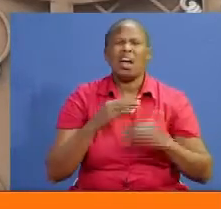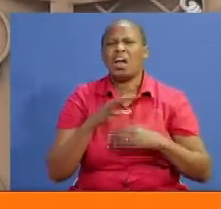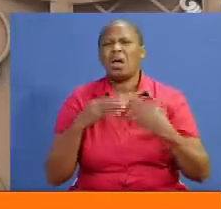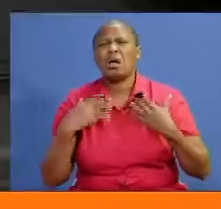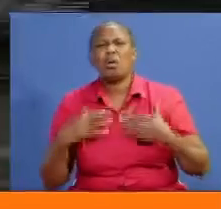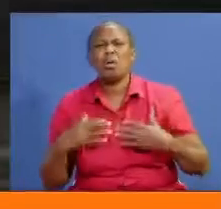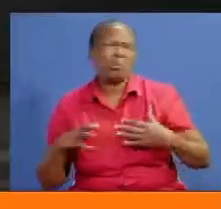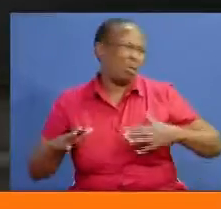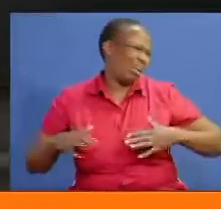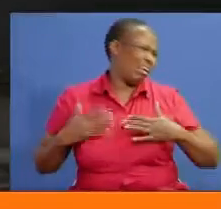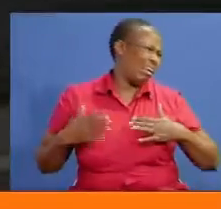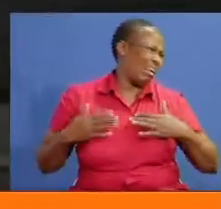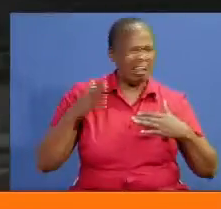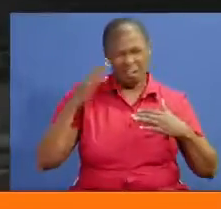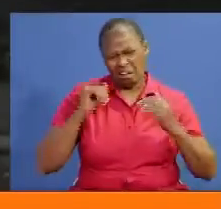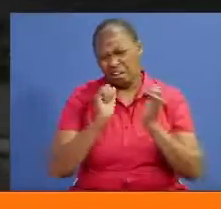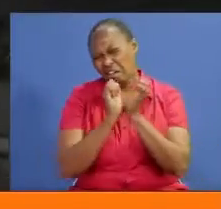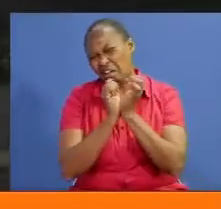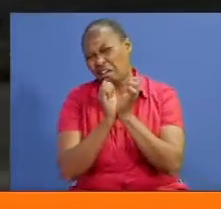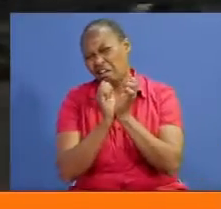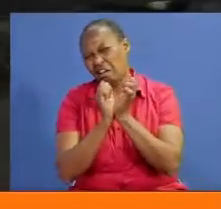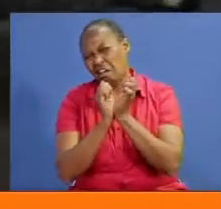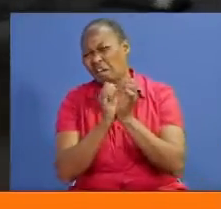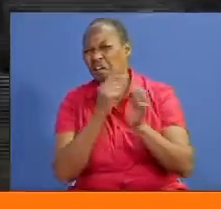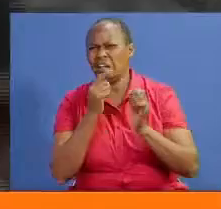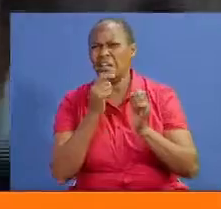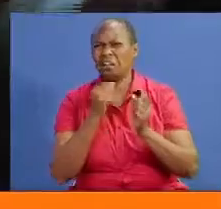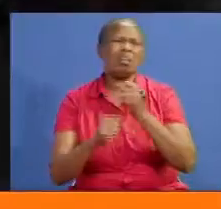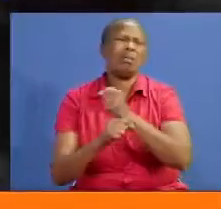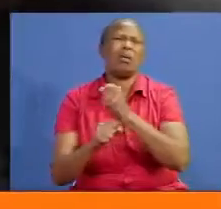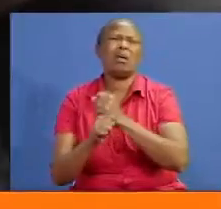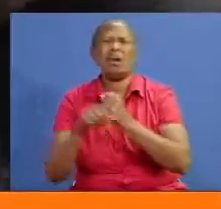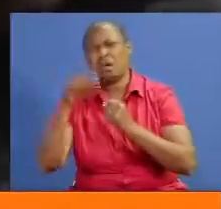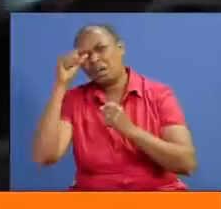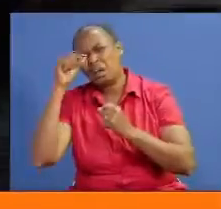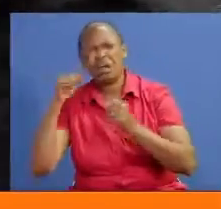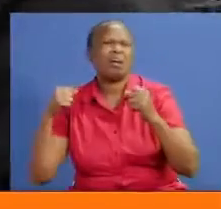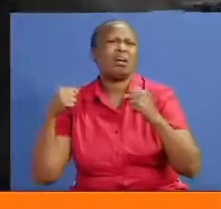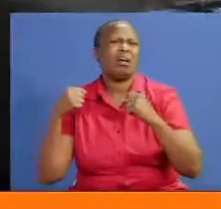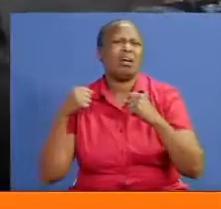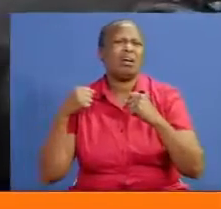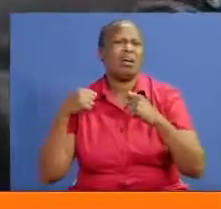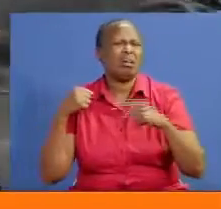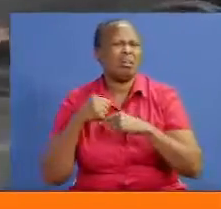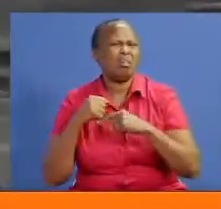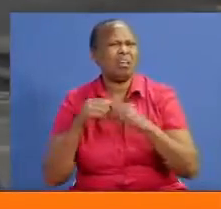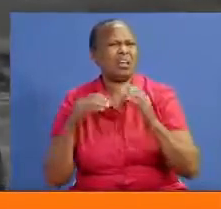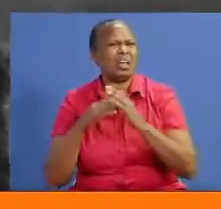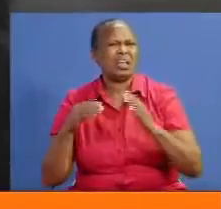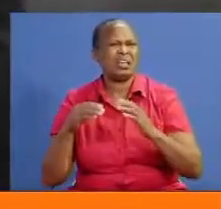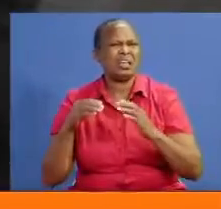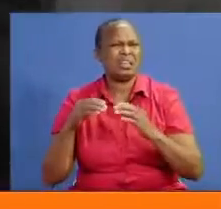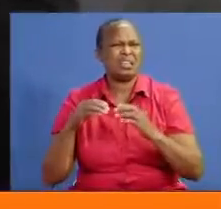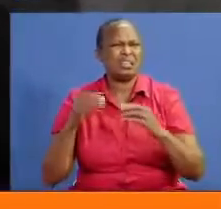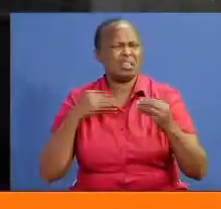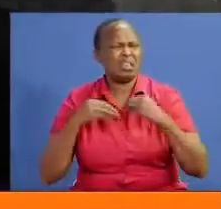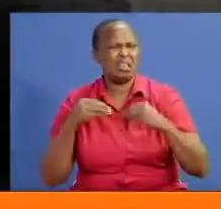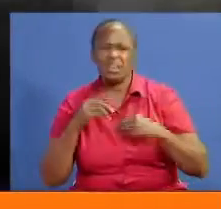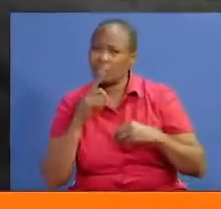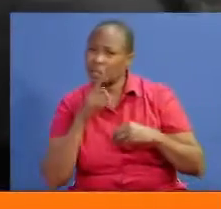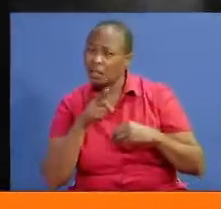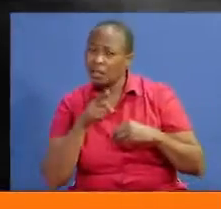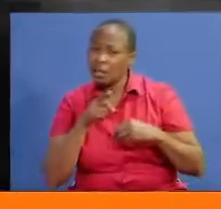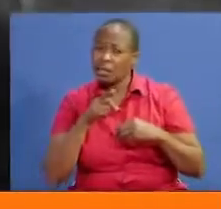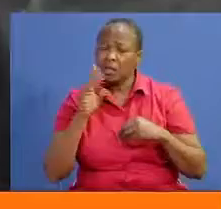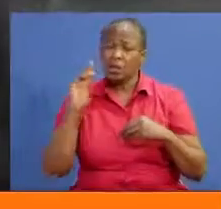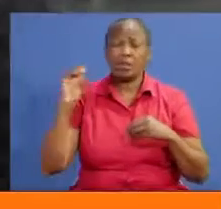seemed happy with Gachagua's arrest, stating they were in full support of the government's fight against corruption. It is reported that detectives are piecing